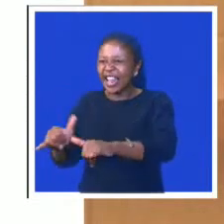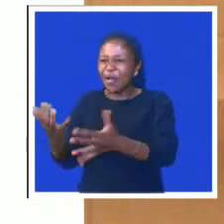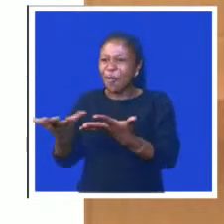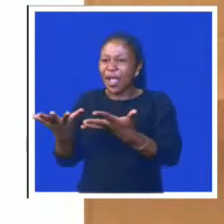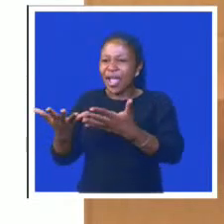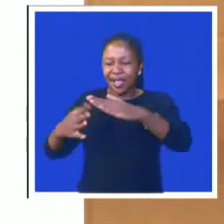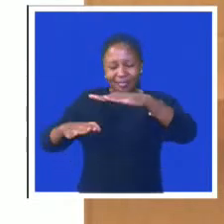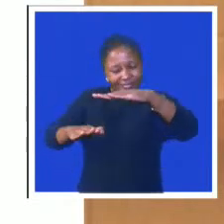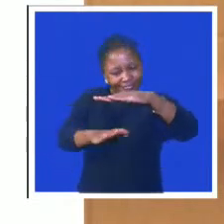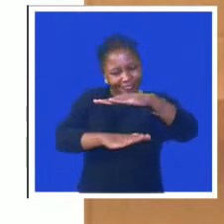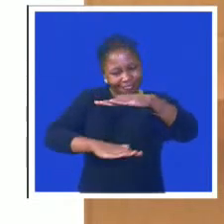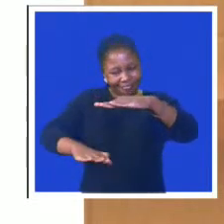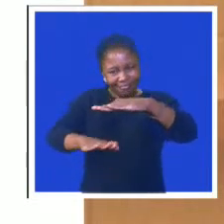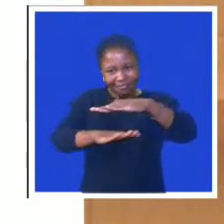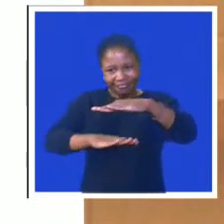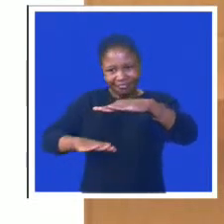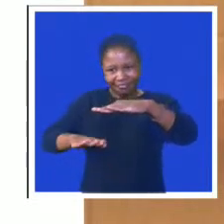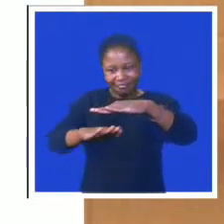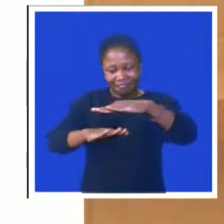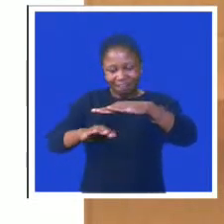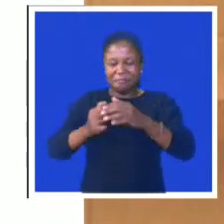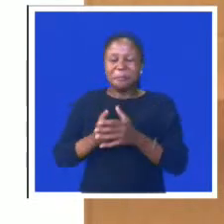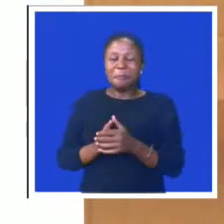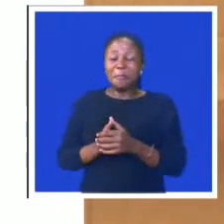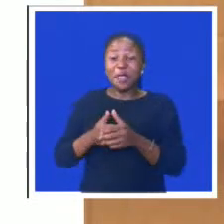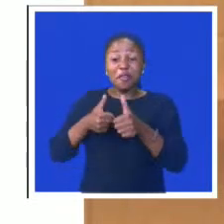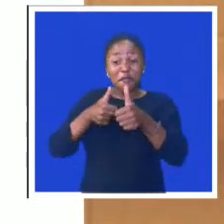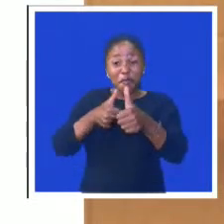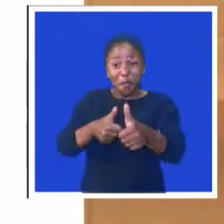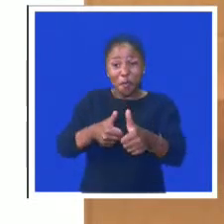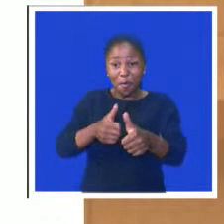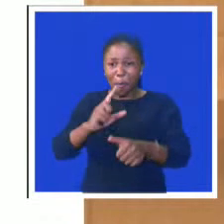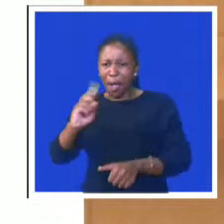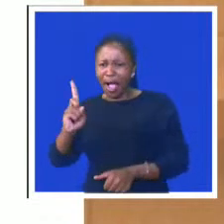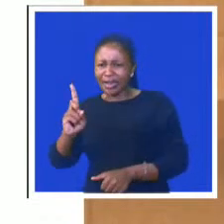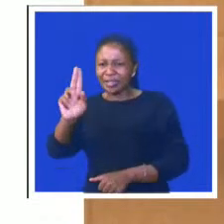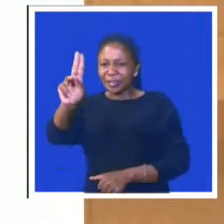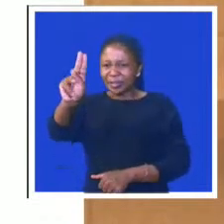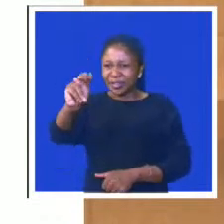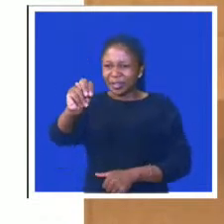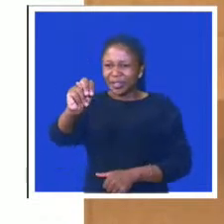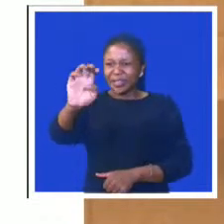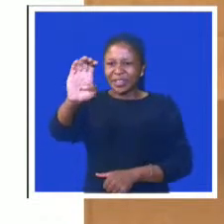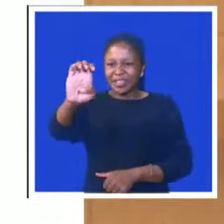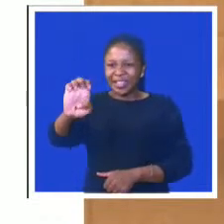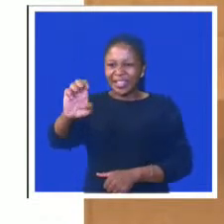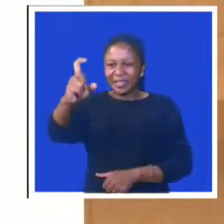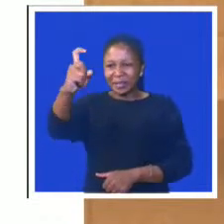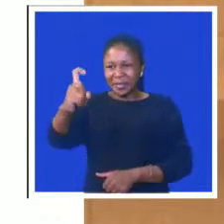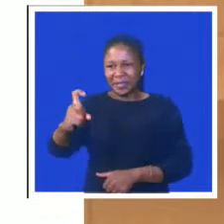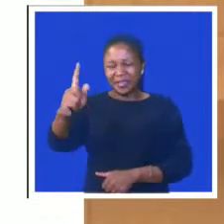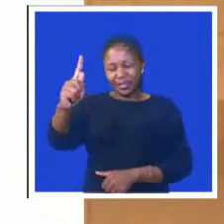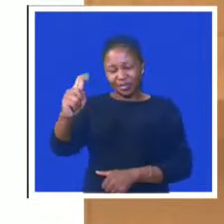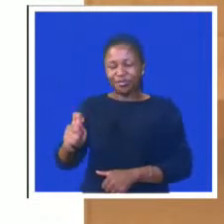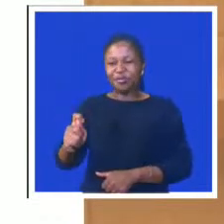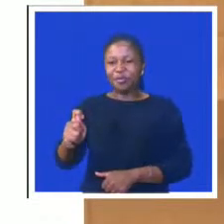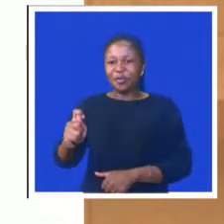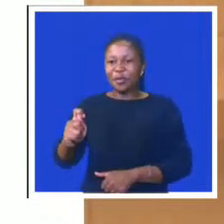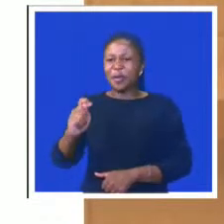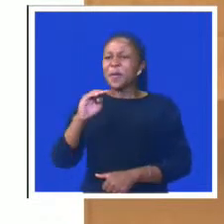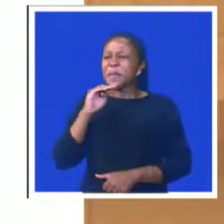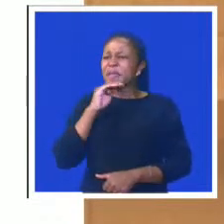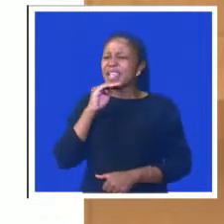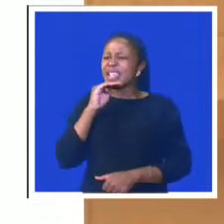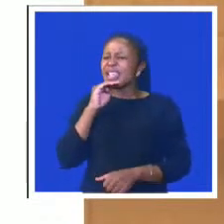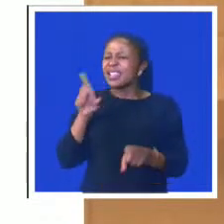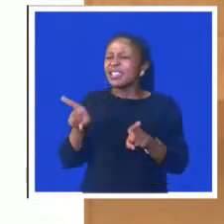The next preposition is next to. The preposition next to means